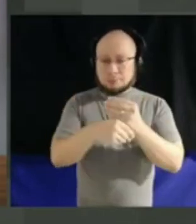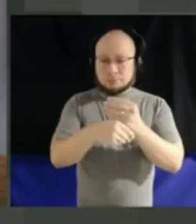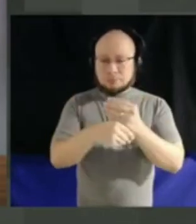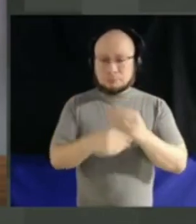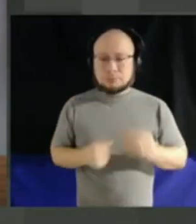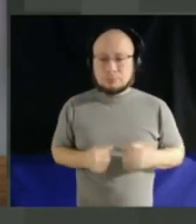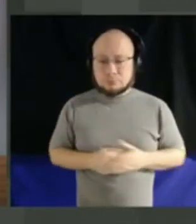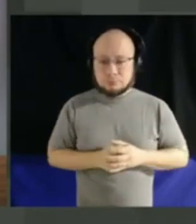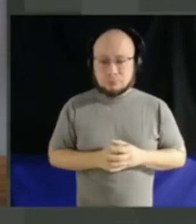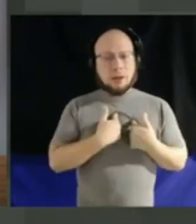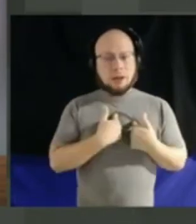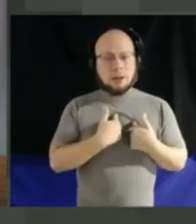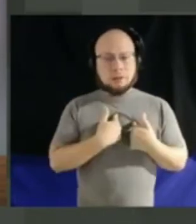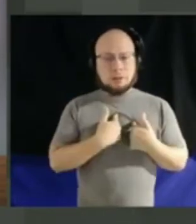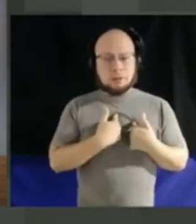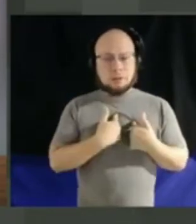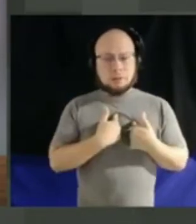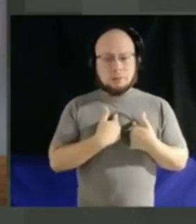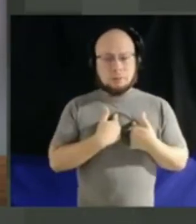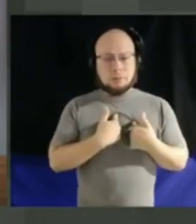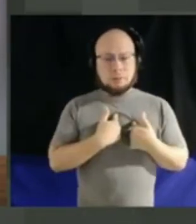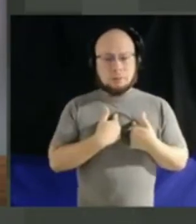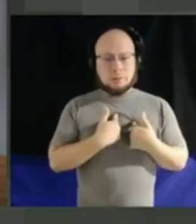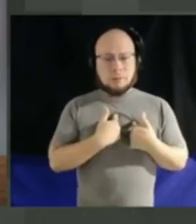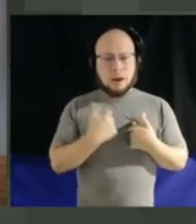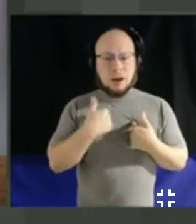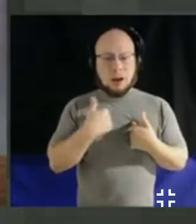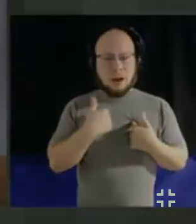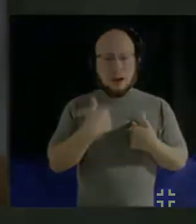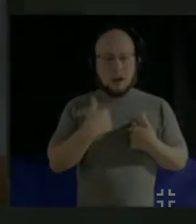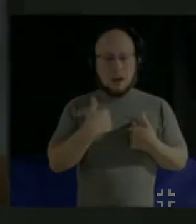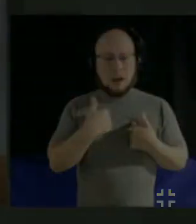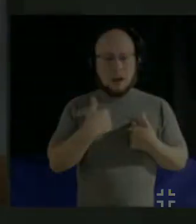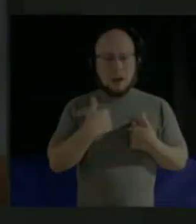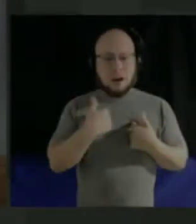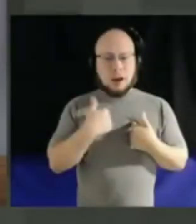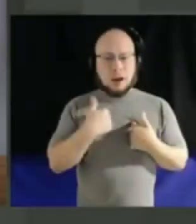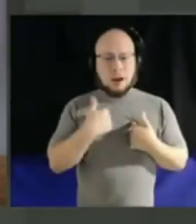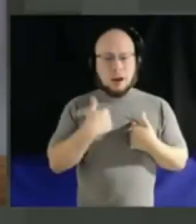the Minecraft community? So I decided to make my own version.